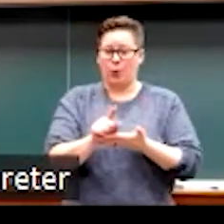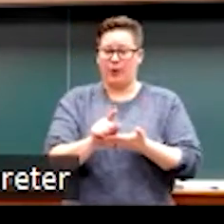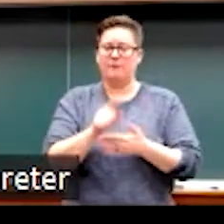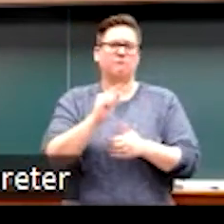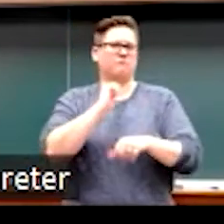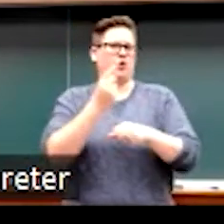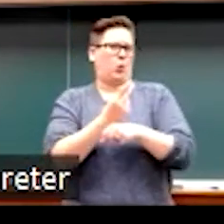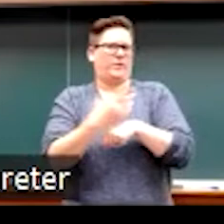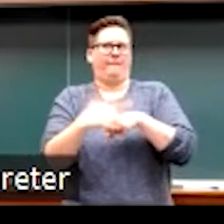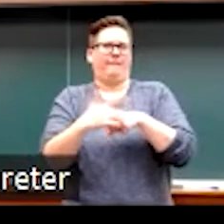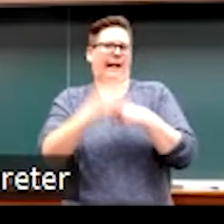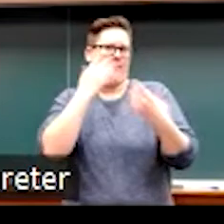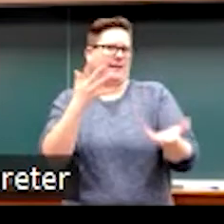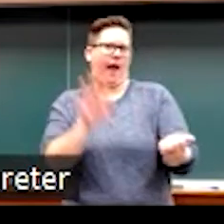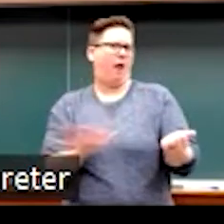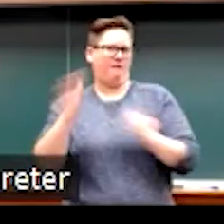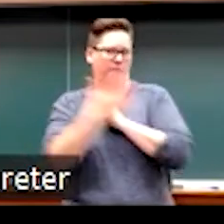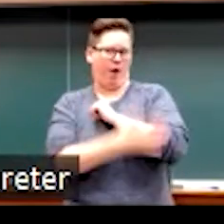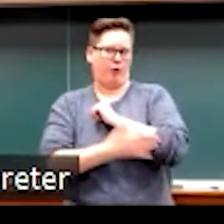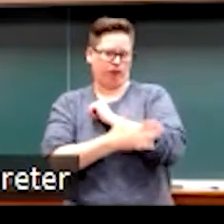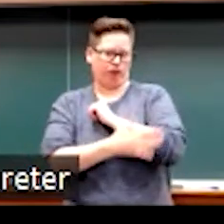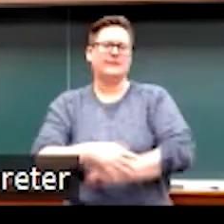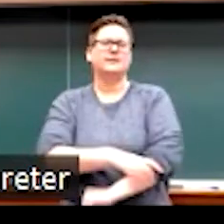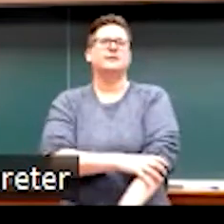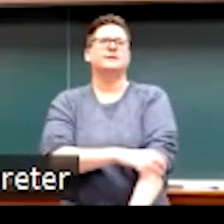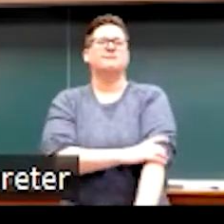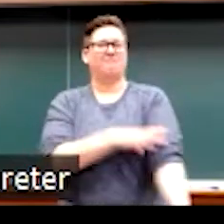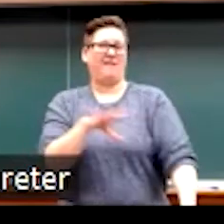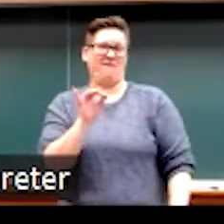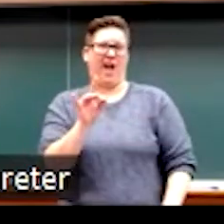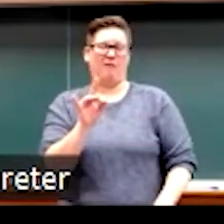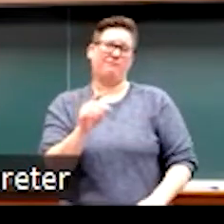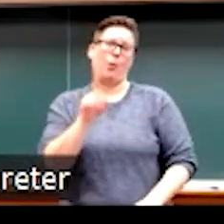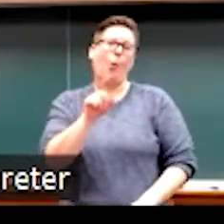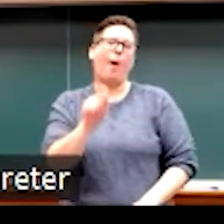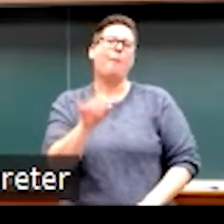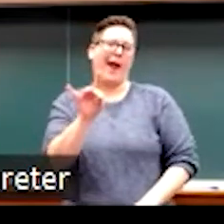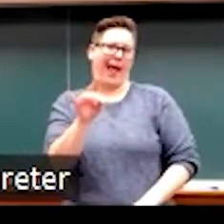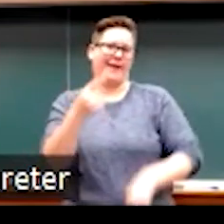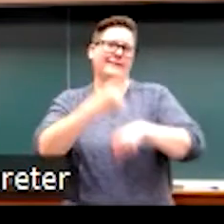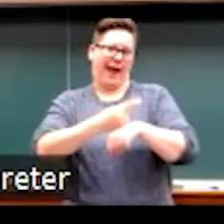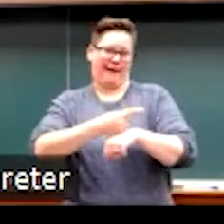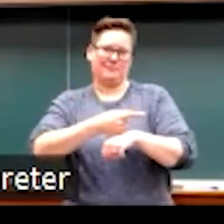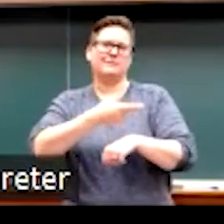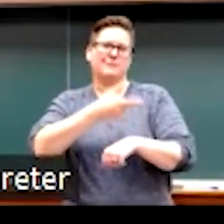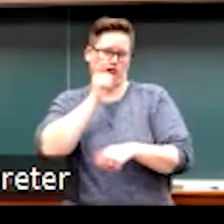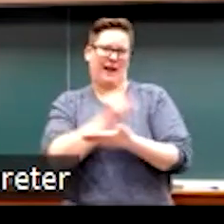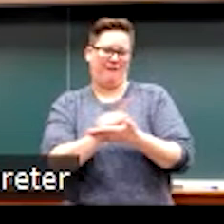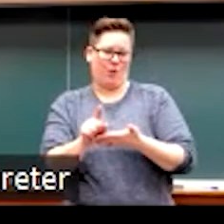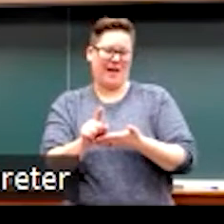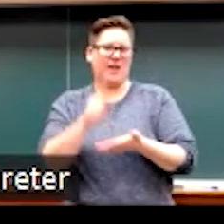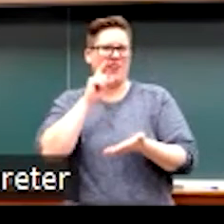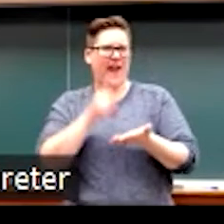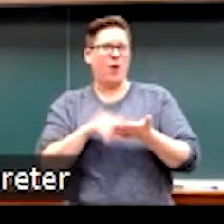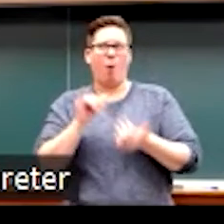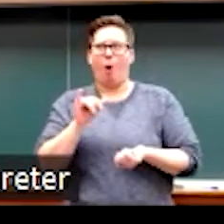on available data, nationally representative data, and we found a number right around 1.8. So again, you see this